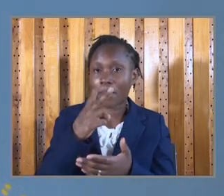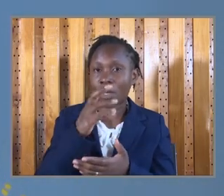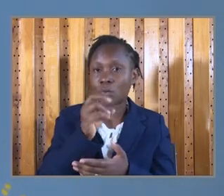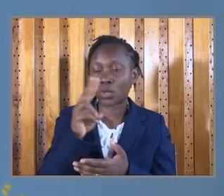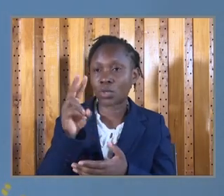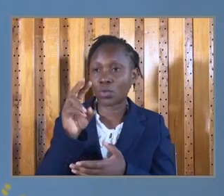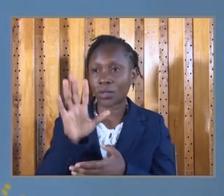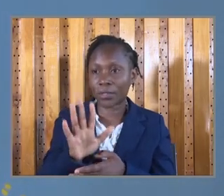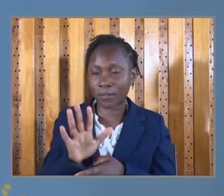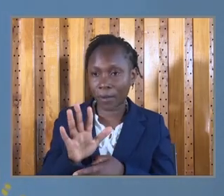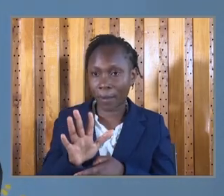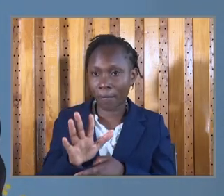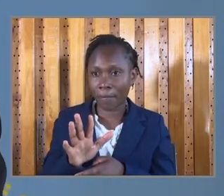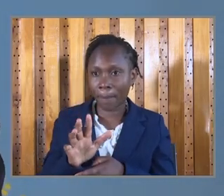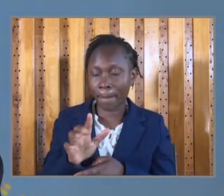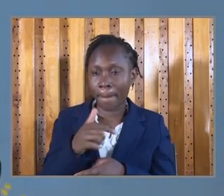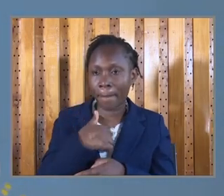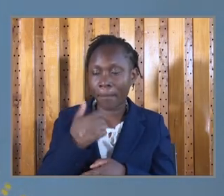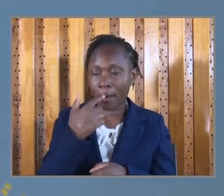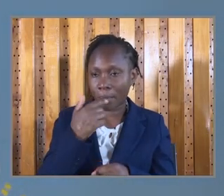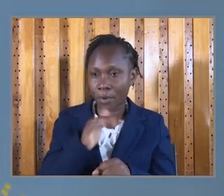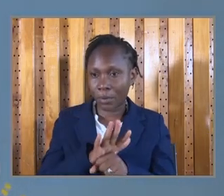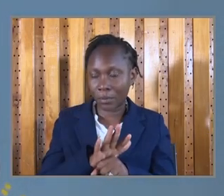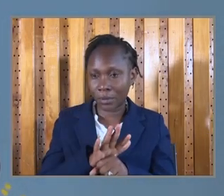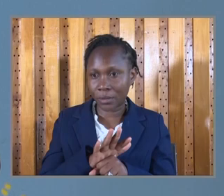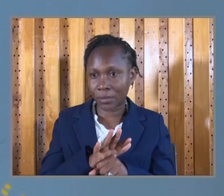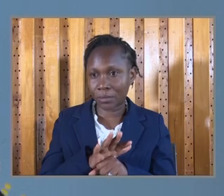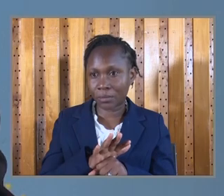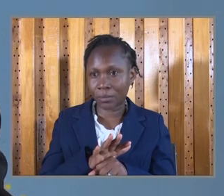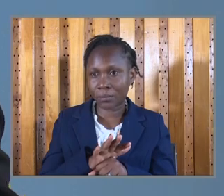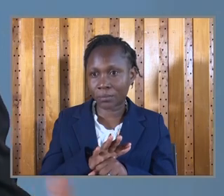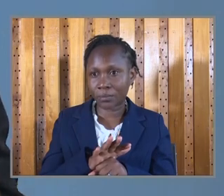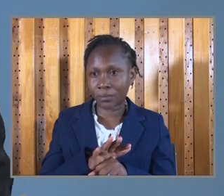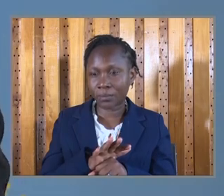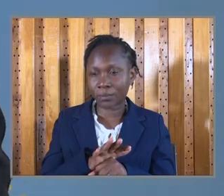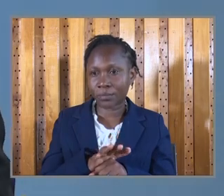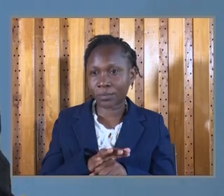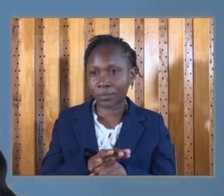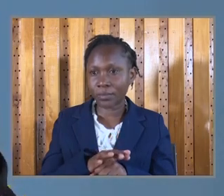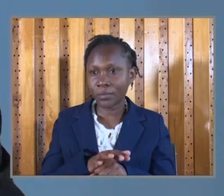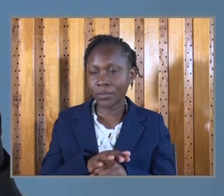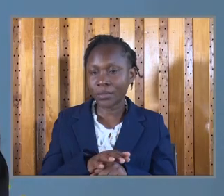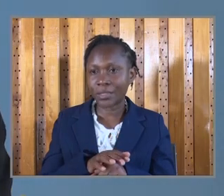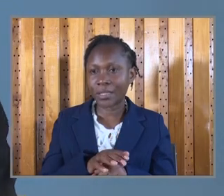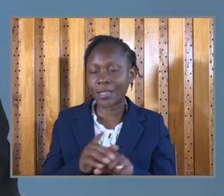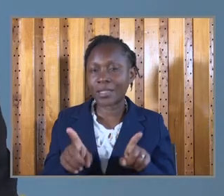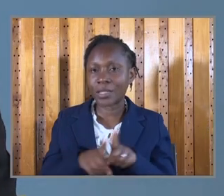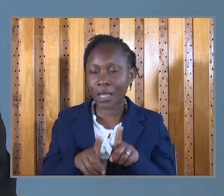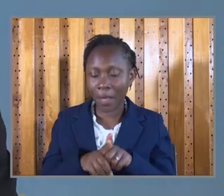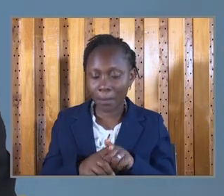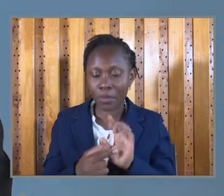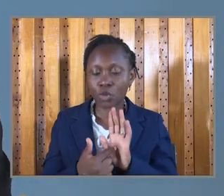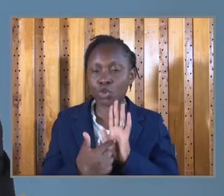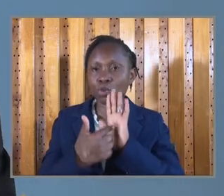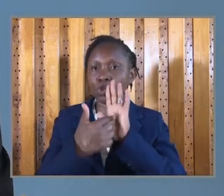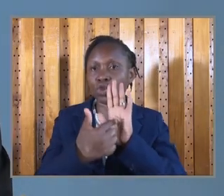latest, and that is 2 years from now. And science is also very clear about the next steps.